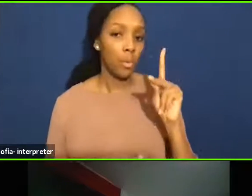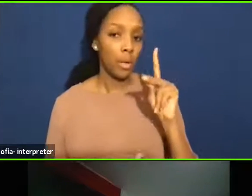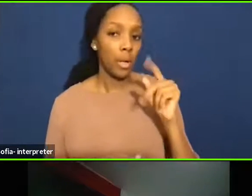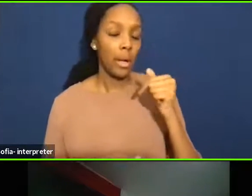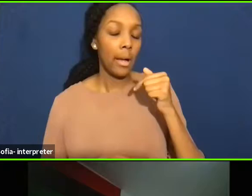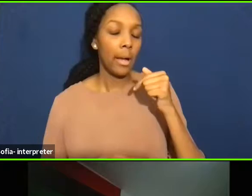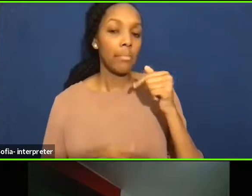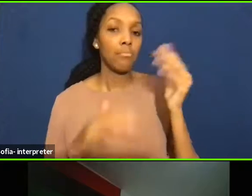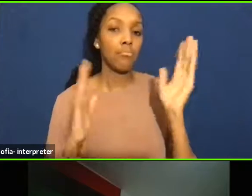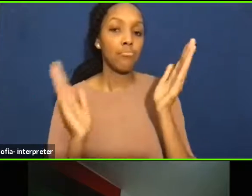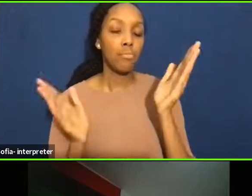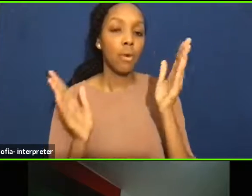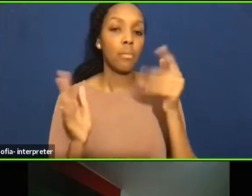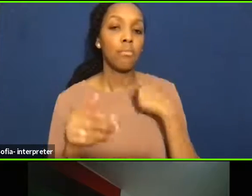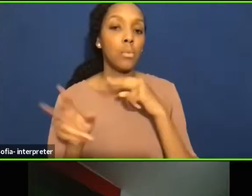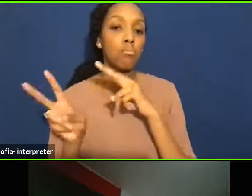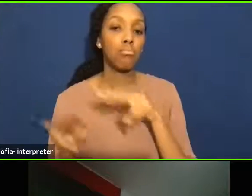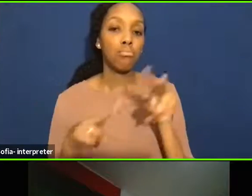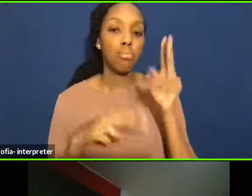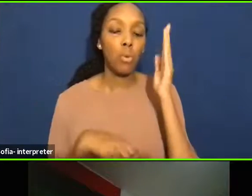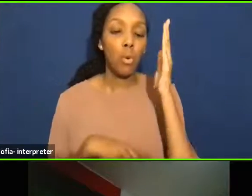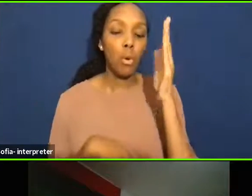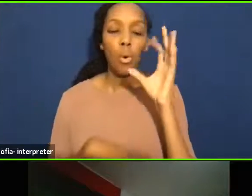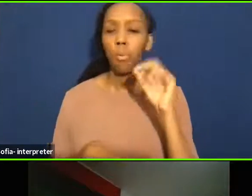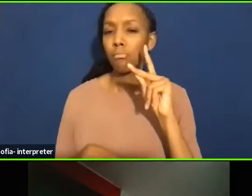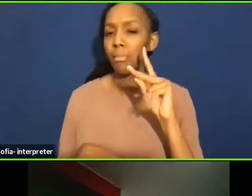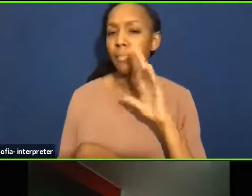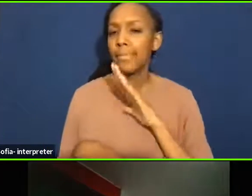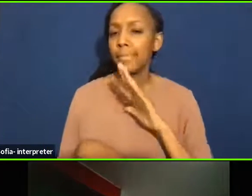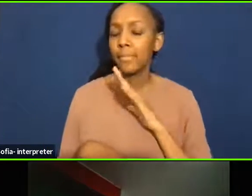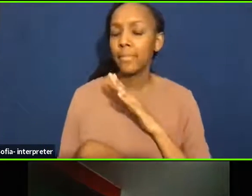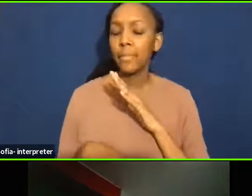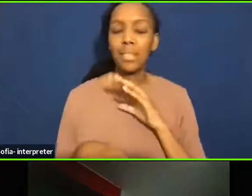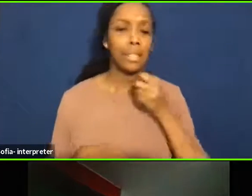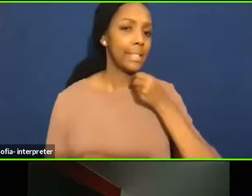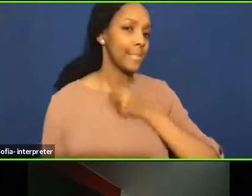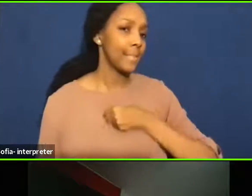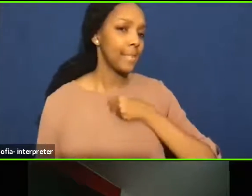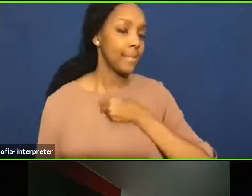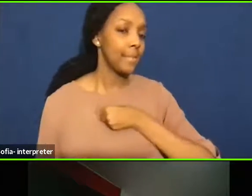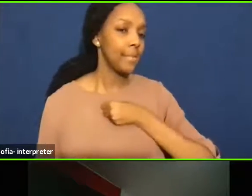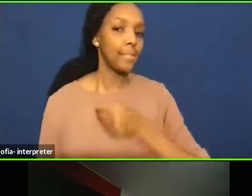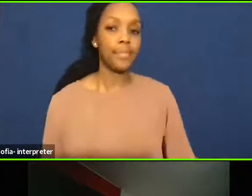the chat. Okay, no problem. Yeah, sorry about that.